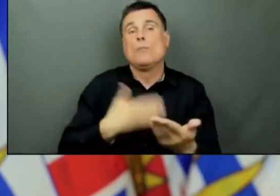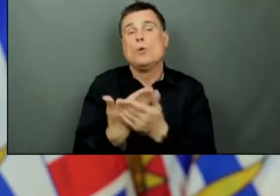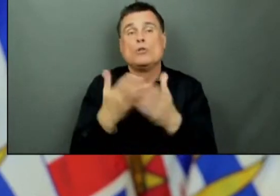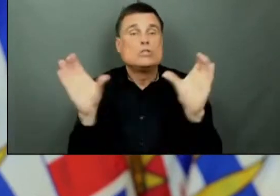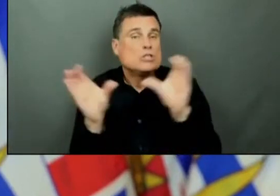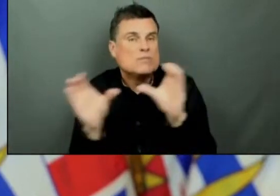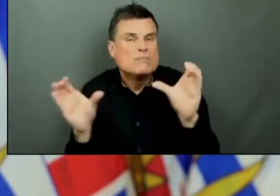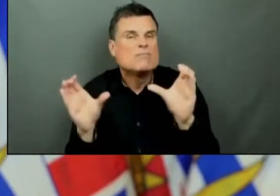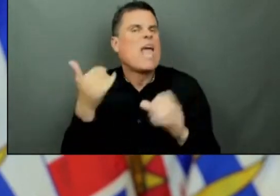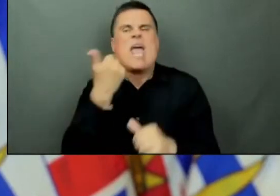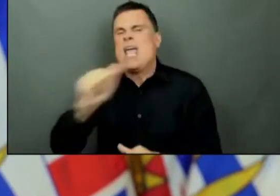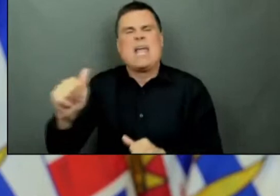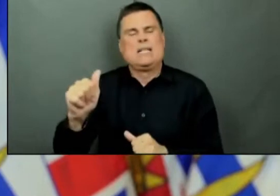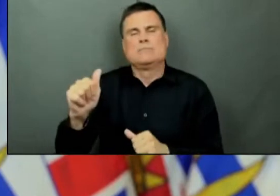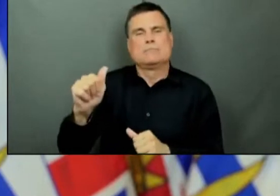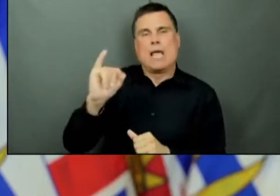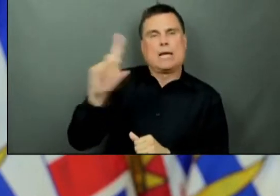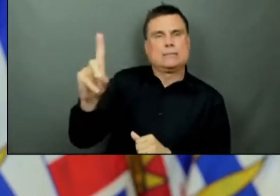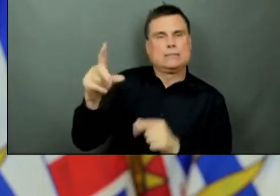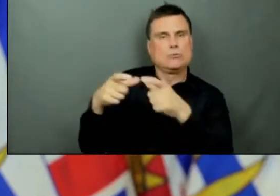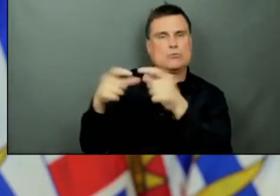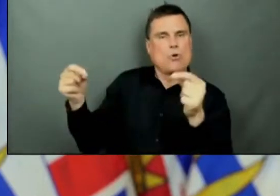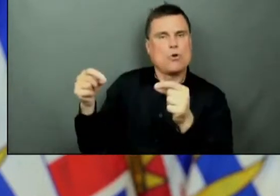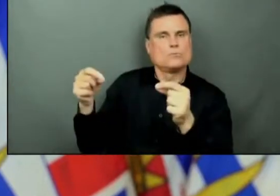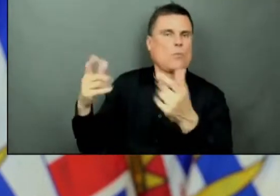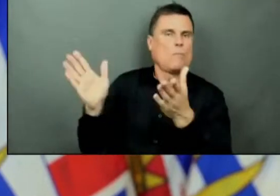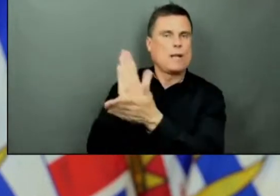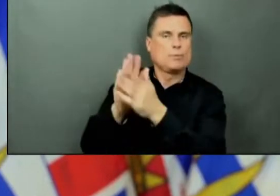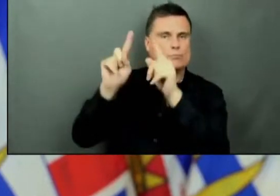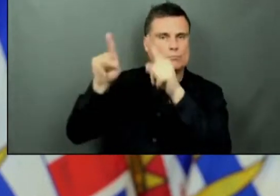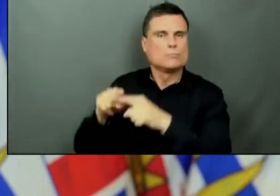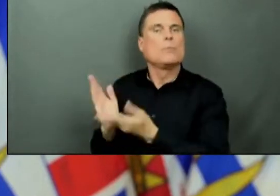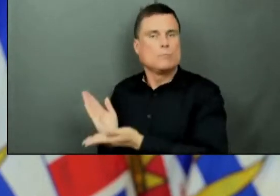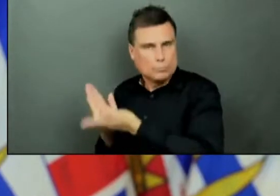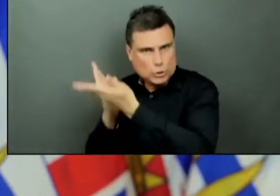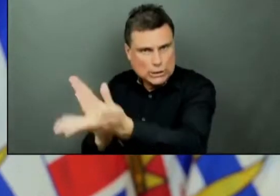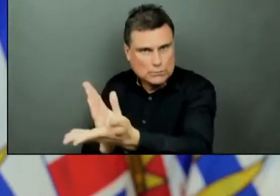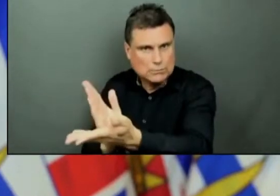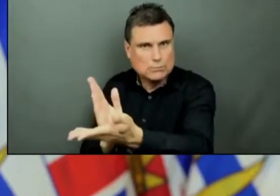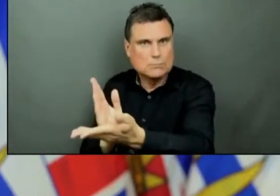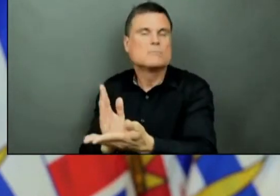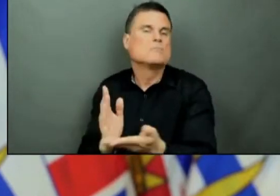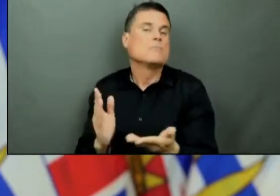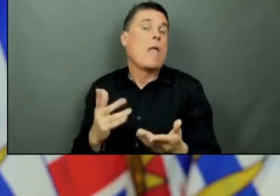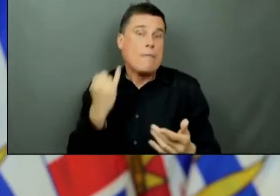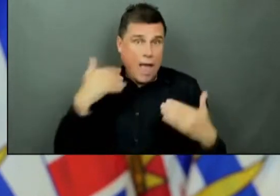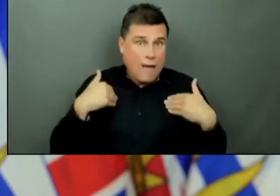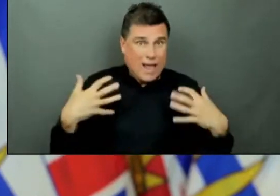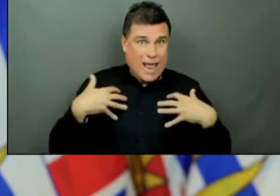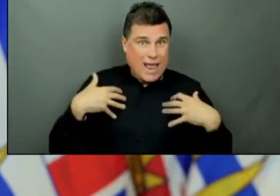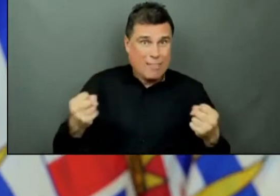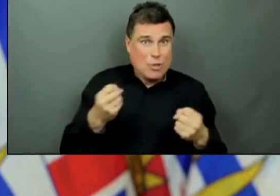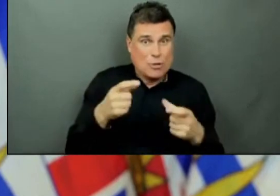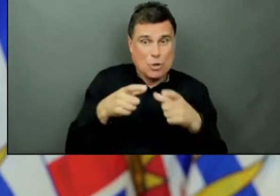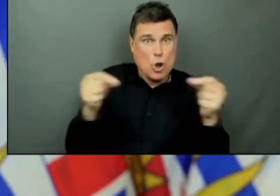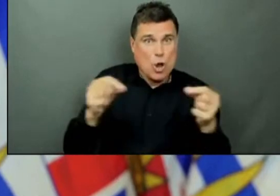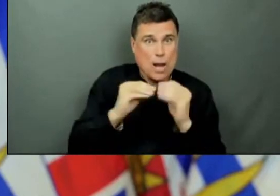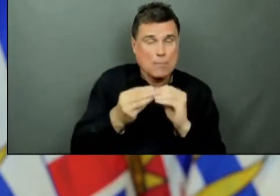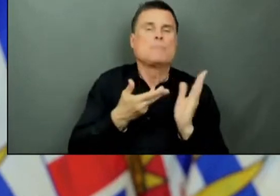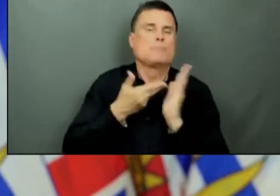It's an exciting step for all of us, and we know that youth are excited not only because it's important to protect